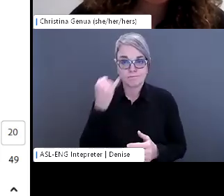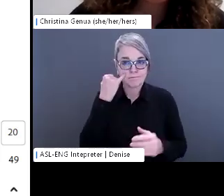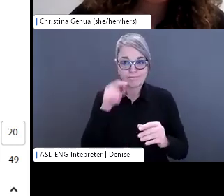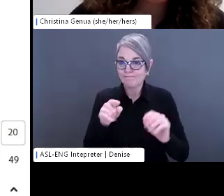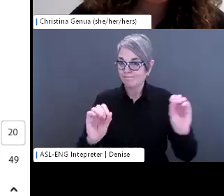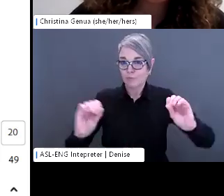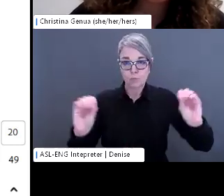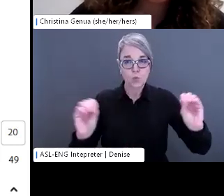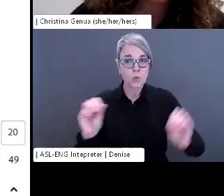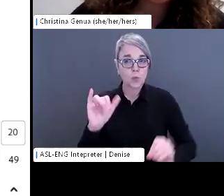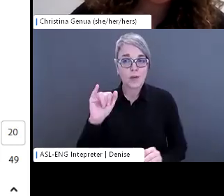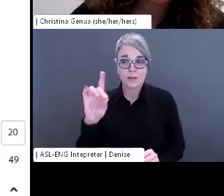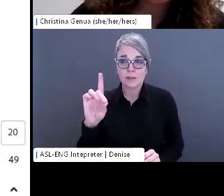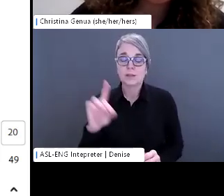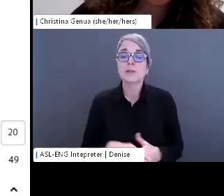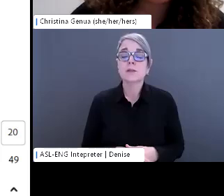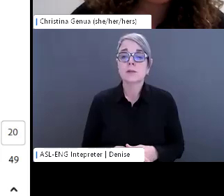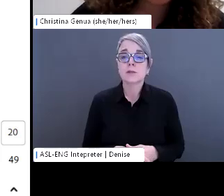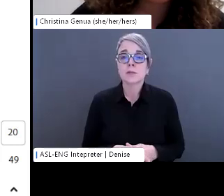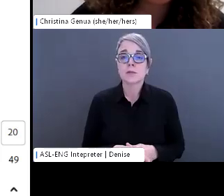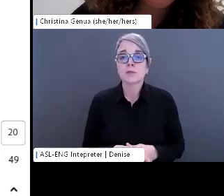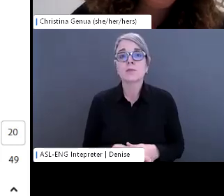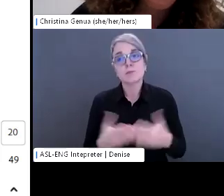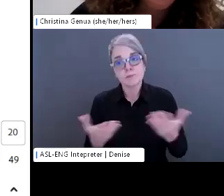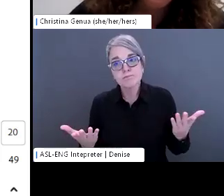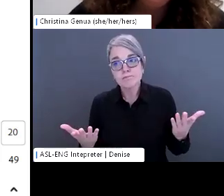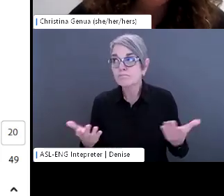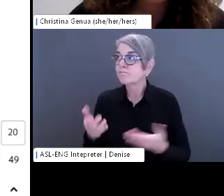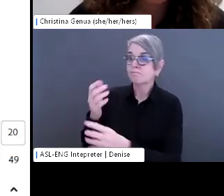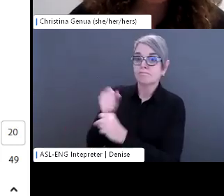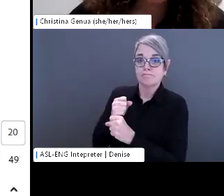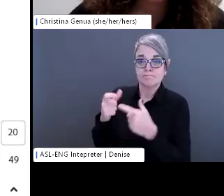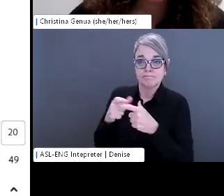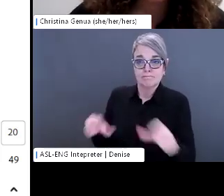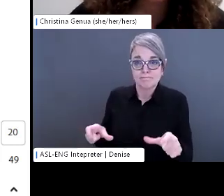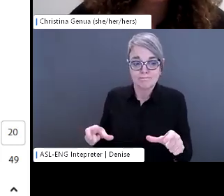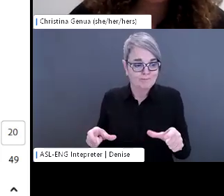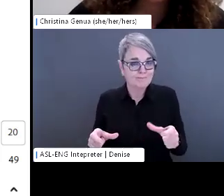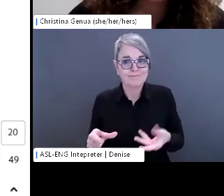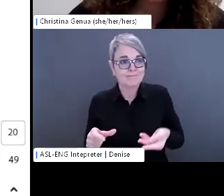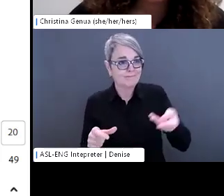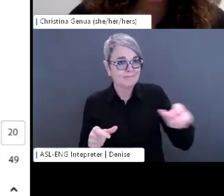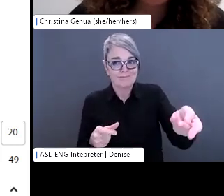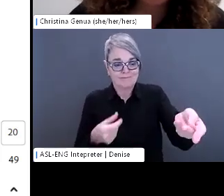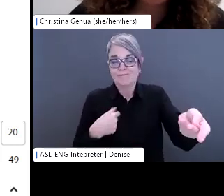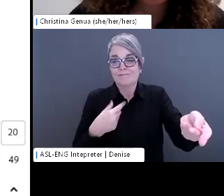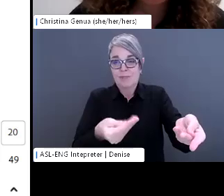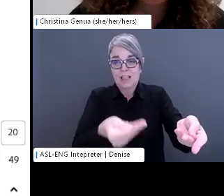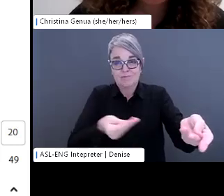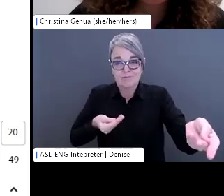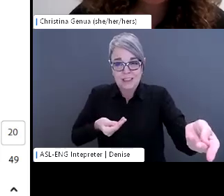I mean, it would be difficult to obviously cash a check. But if there's someone, so they're